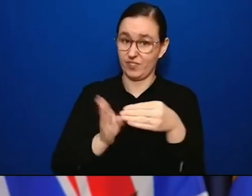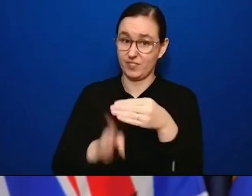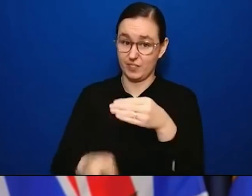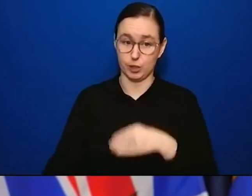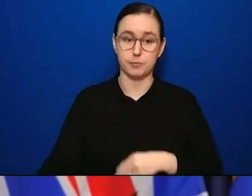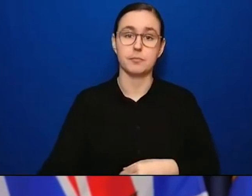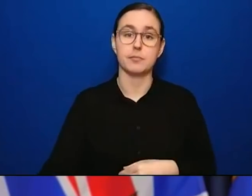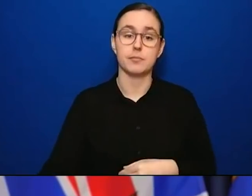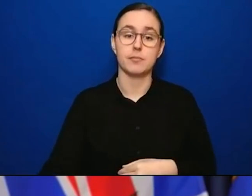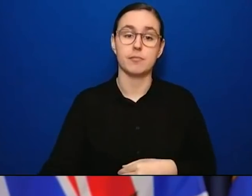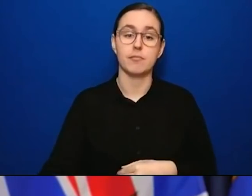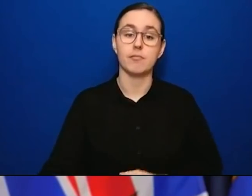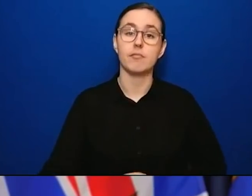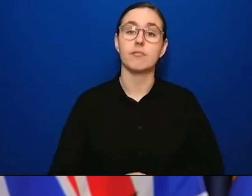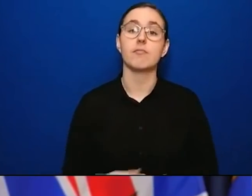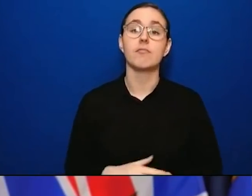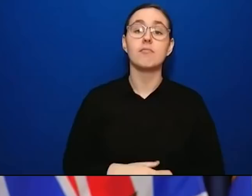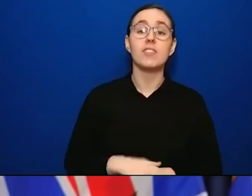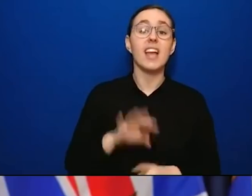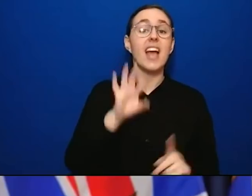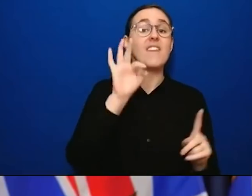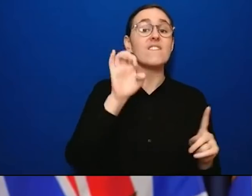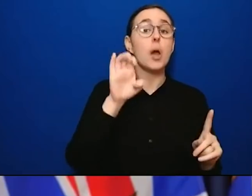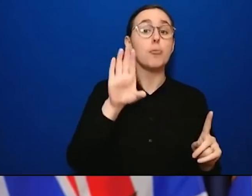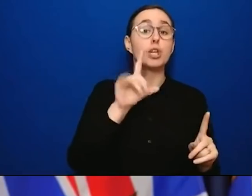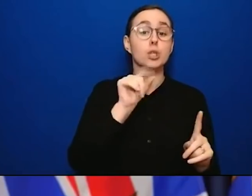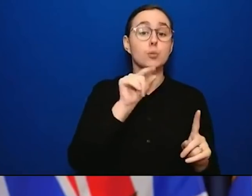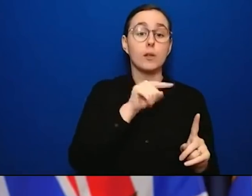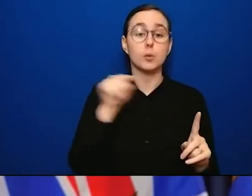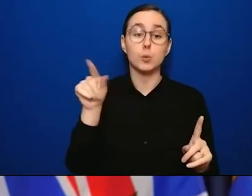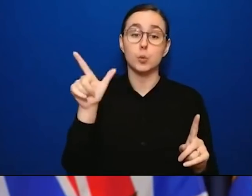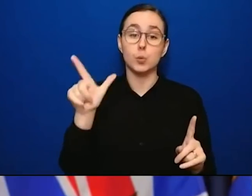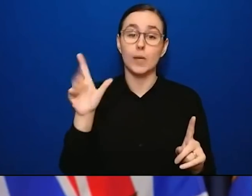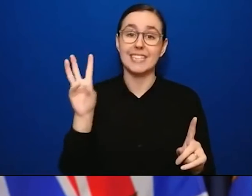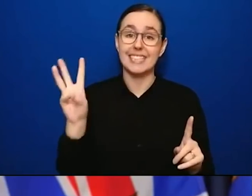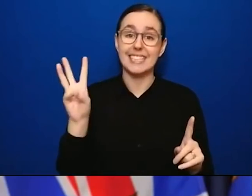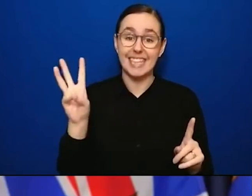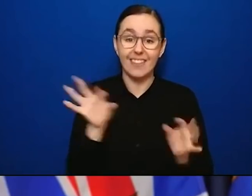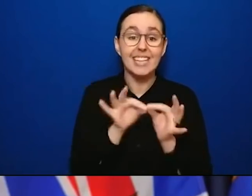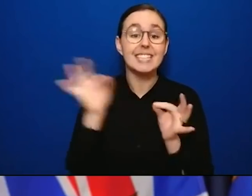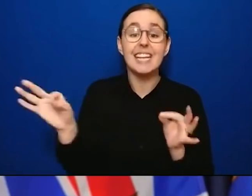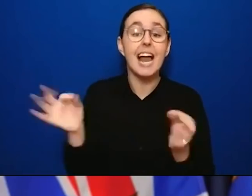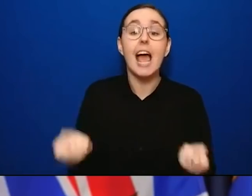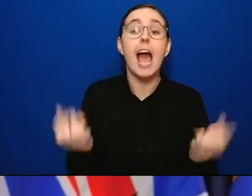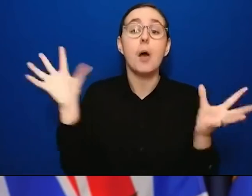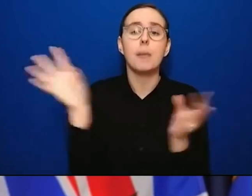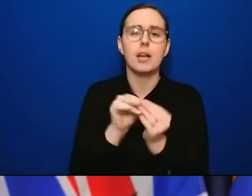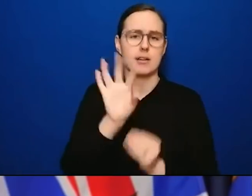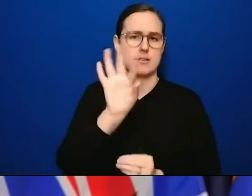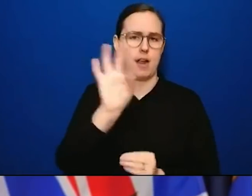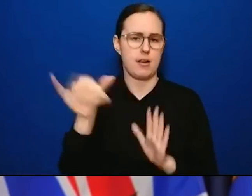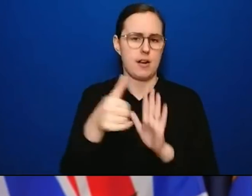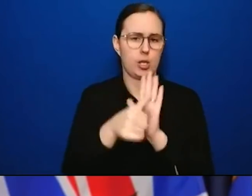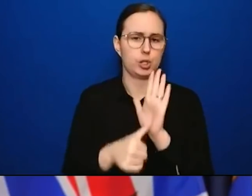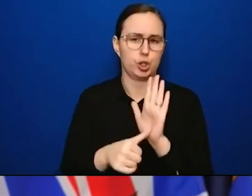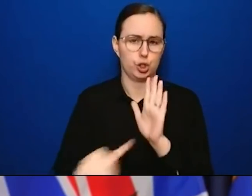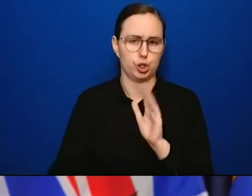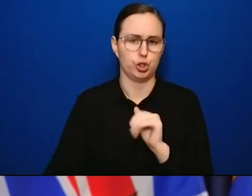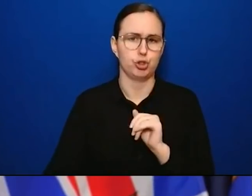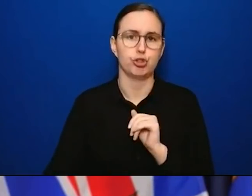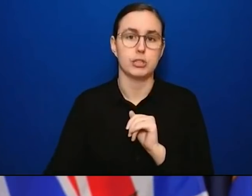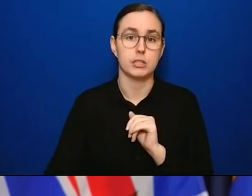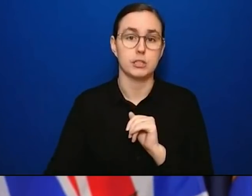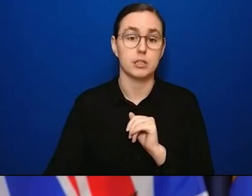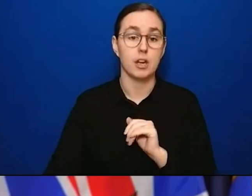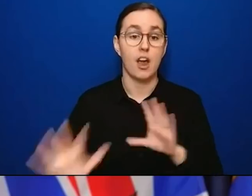99 non-urgent scheduled surgeries. That's 2 in Fraser Health, 92 in Interior Health, 1 in Vancouver Coastal